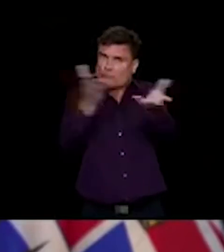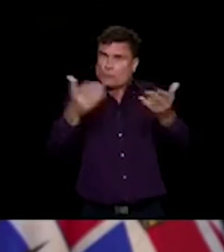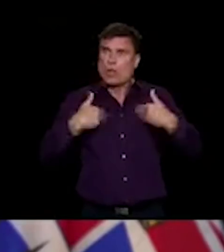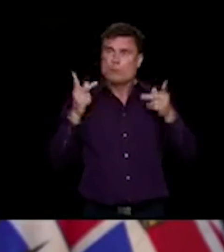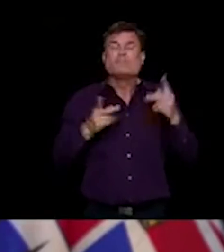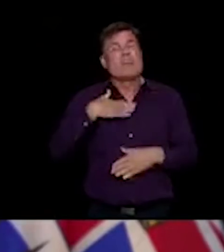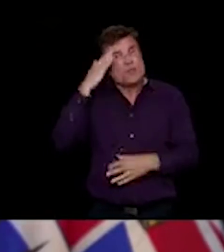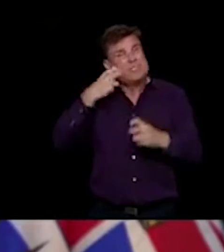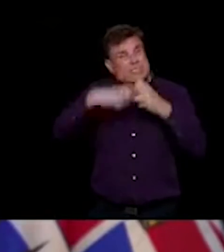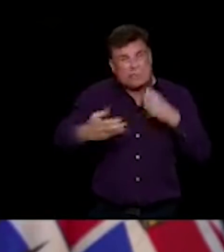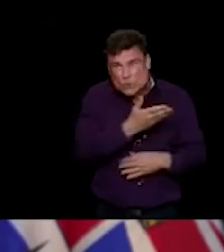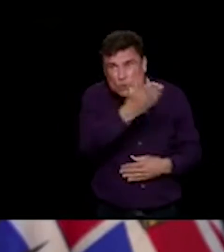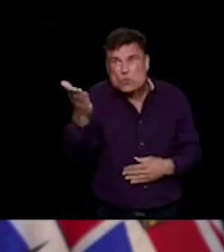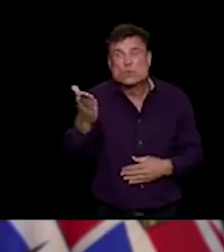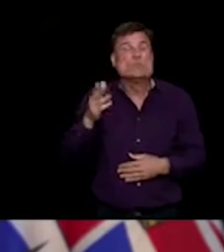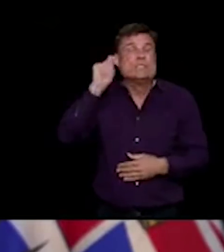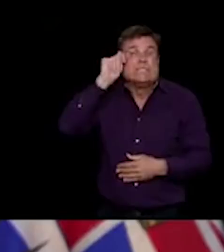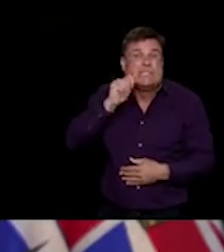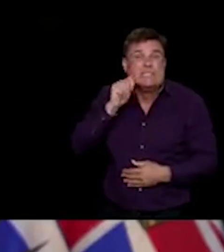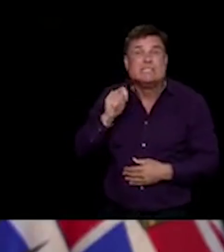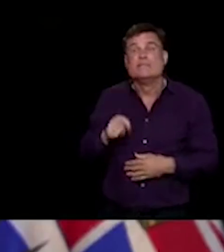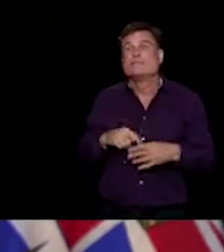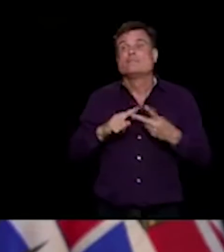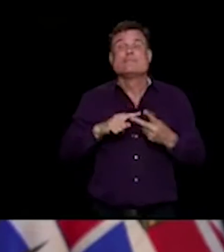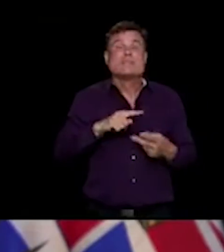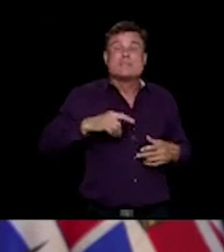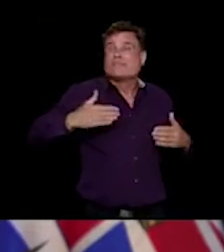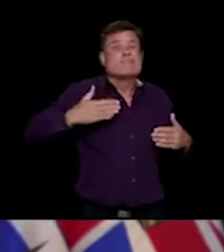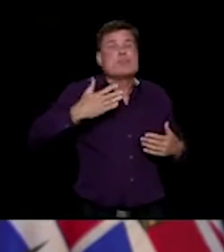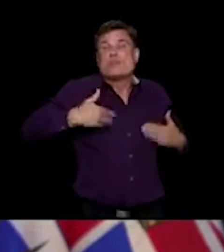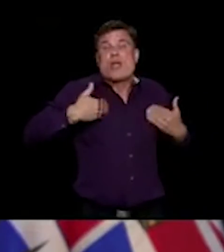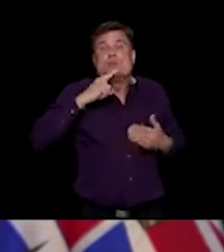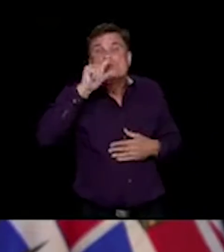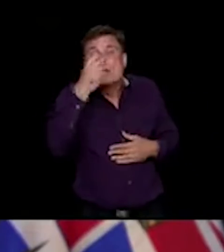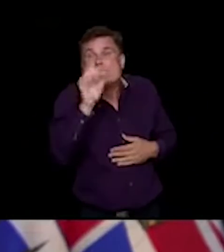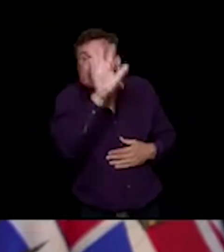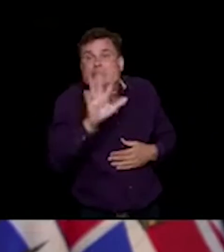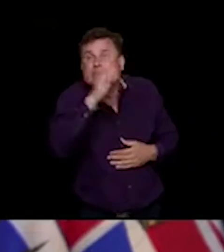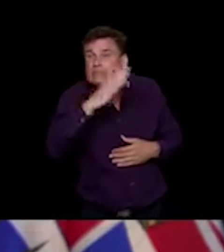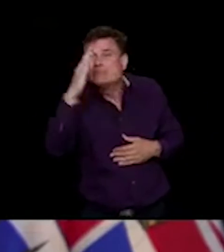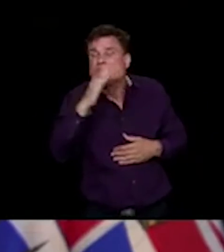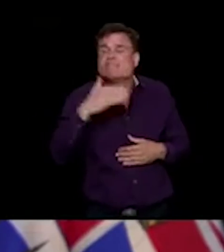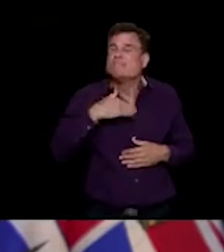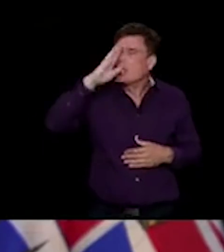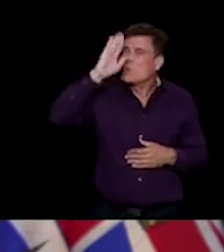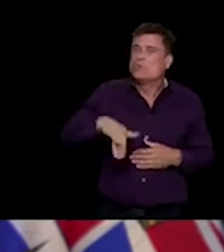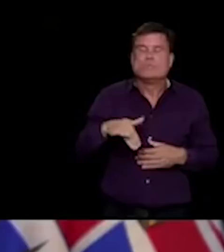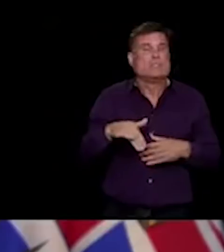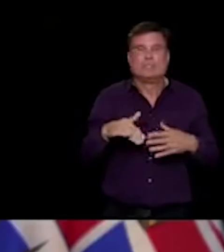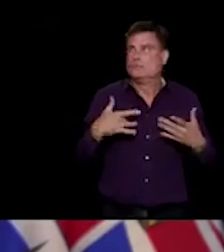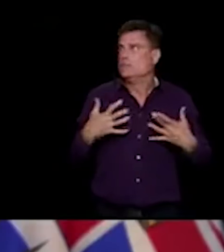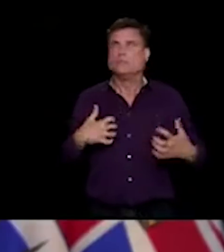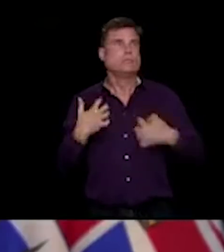their 20s and 30s, where we don't know how long this is going to last, where many of the transitions and rituals that we